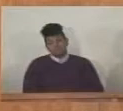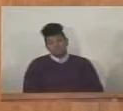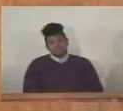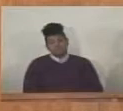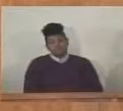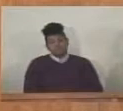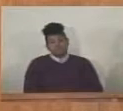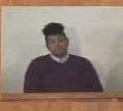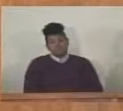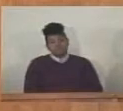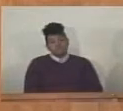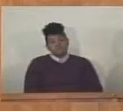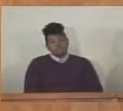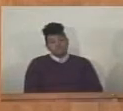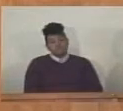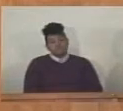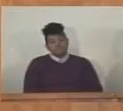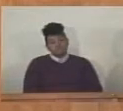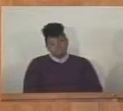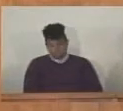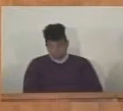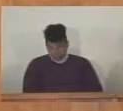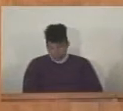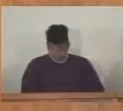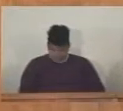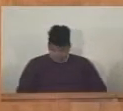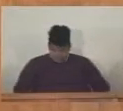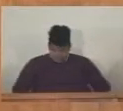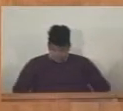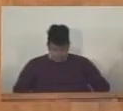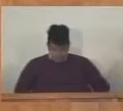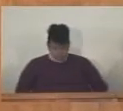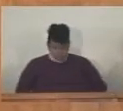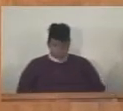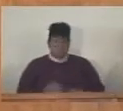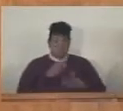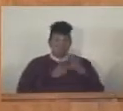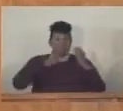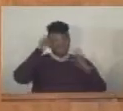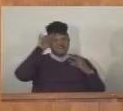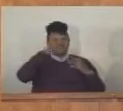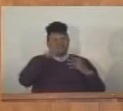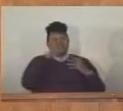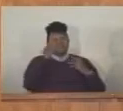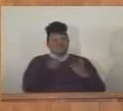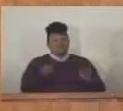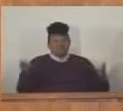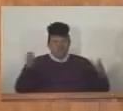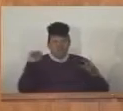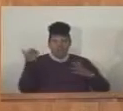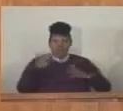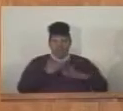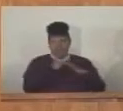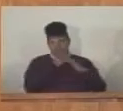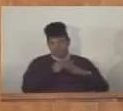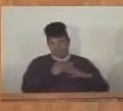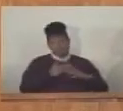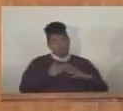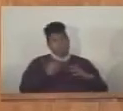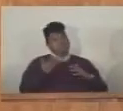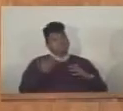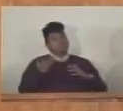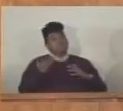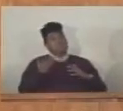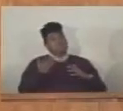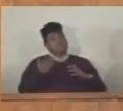So, and part of the reason for that is that the resources and other constraints forced the police to scale back their deployment